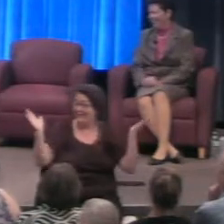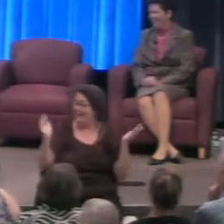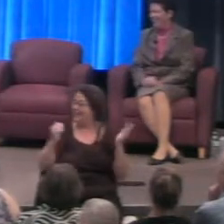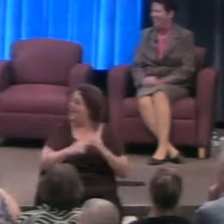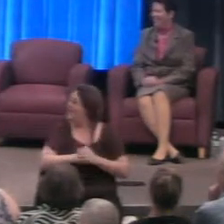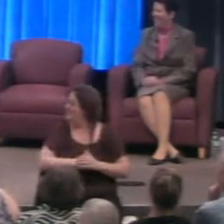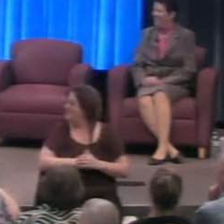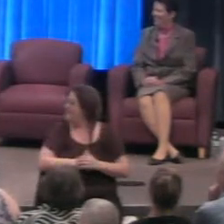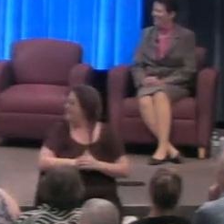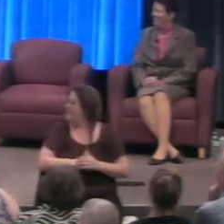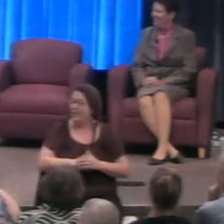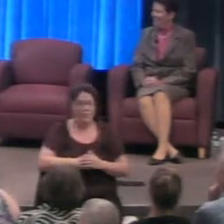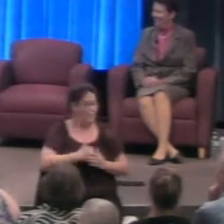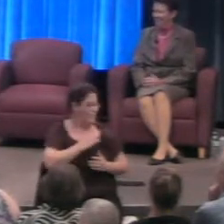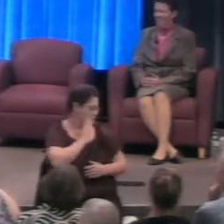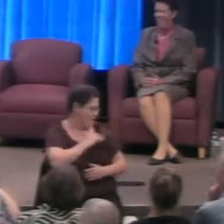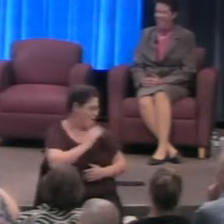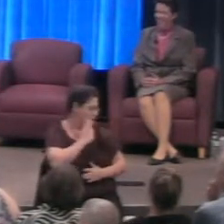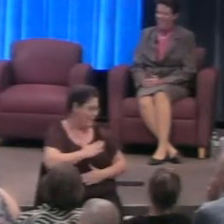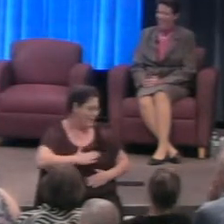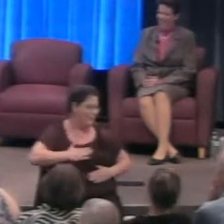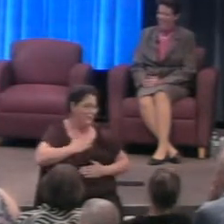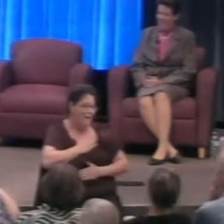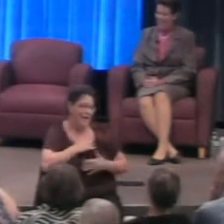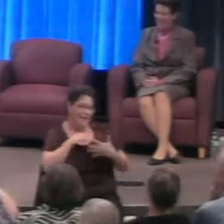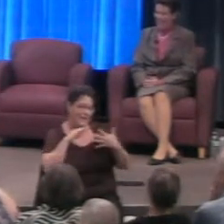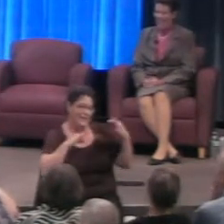You know I'm going to enjoy this, Janet.